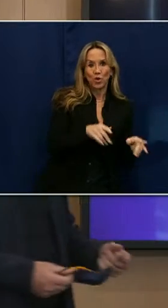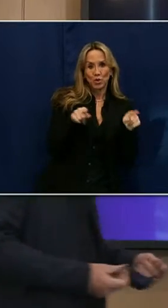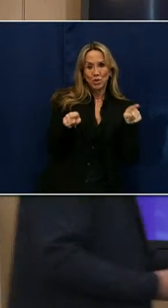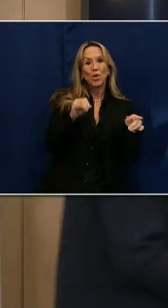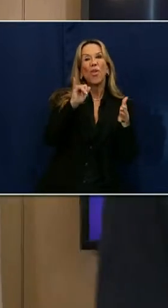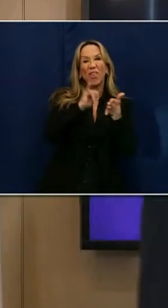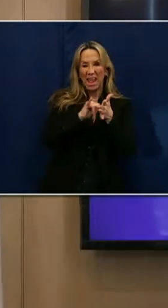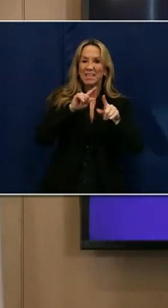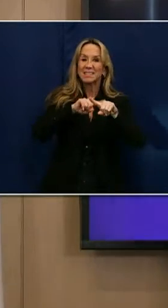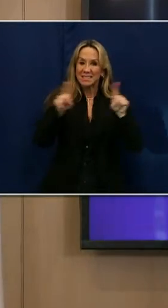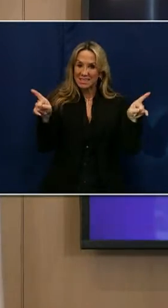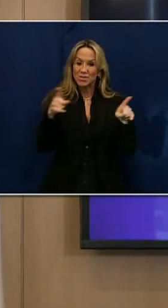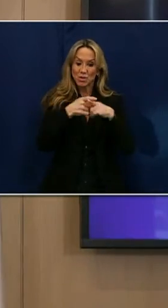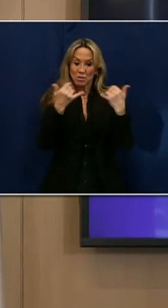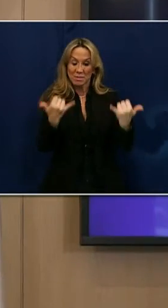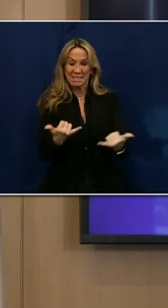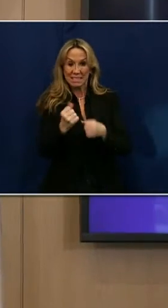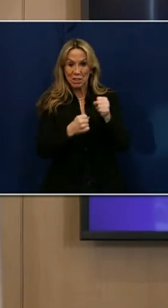Thank you.